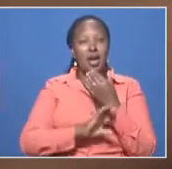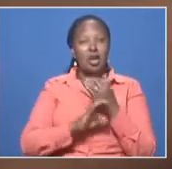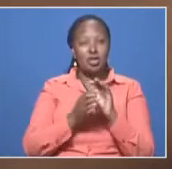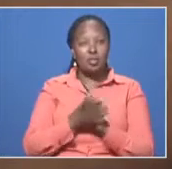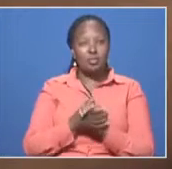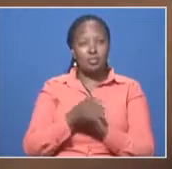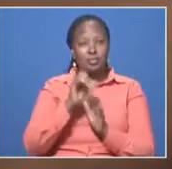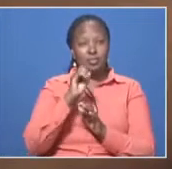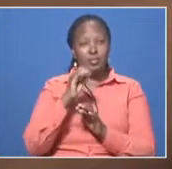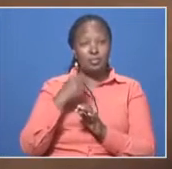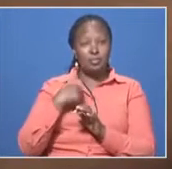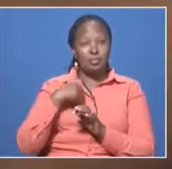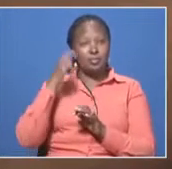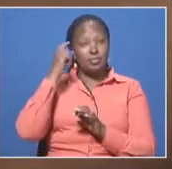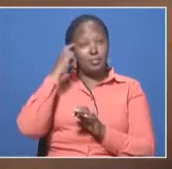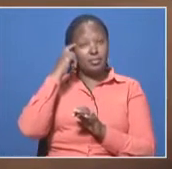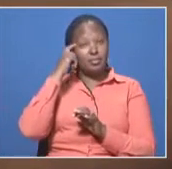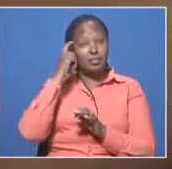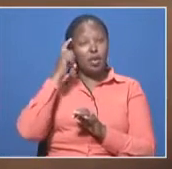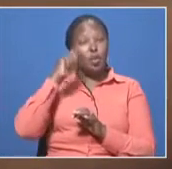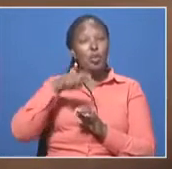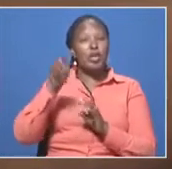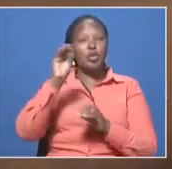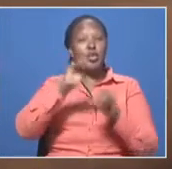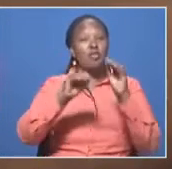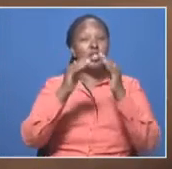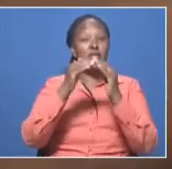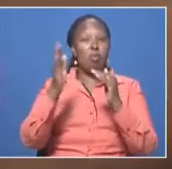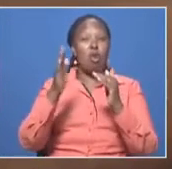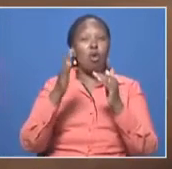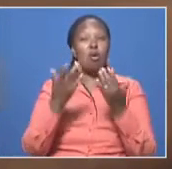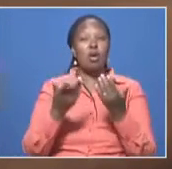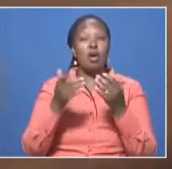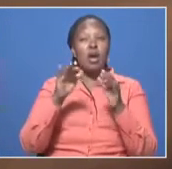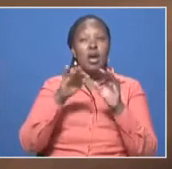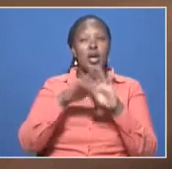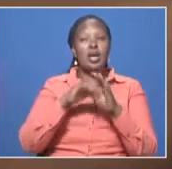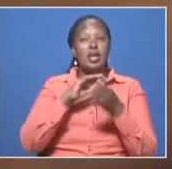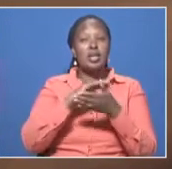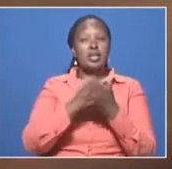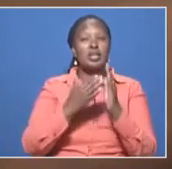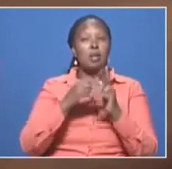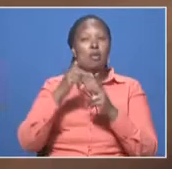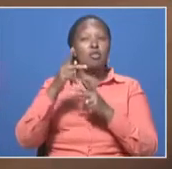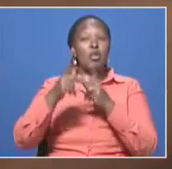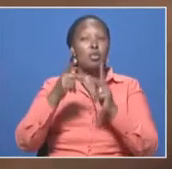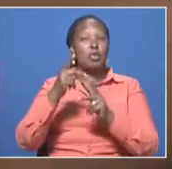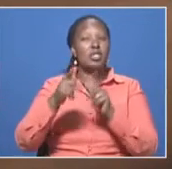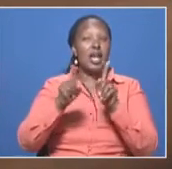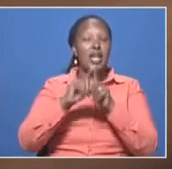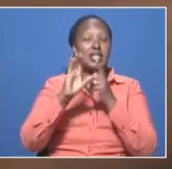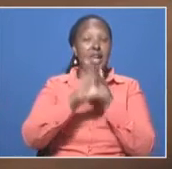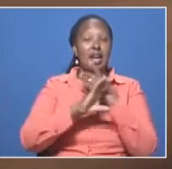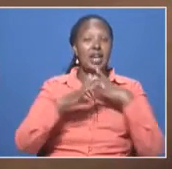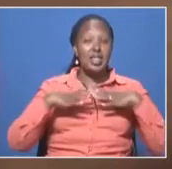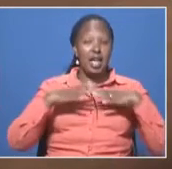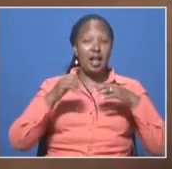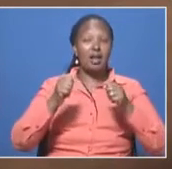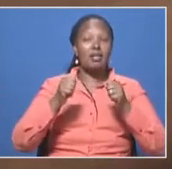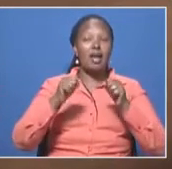So I think we would need to invest more in some of these procedures as a country, the healthcare